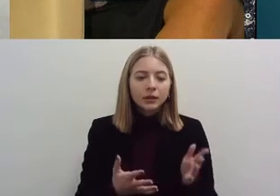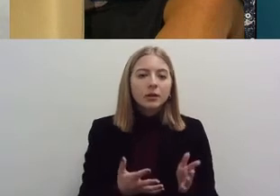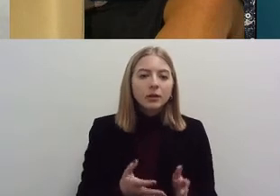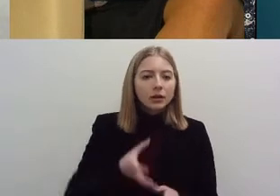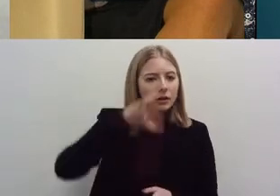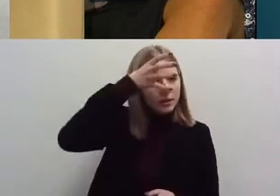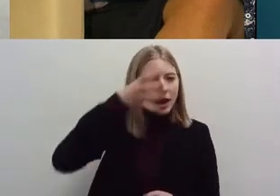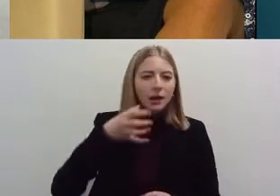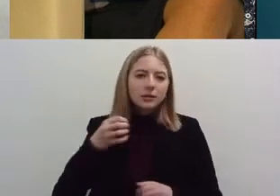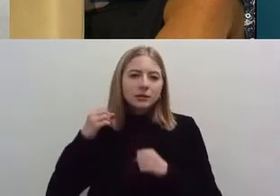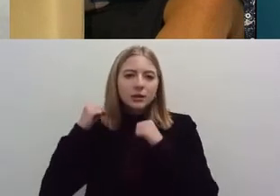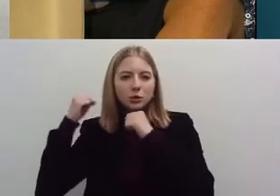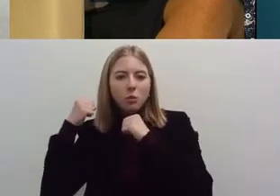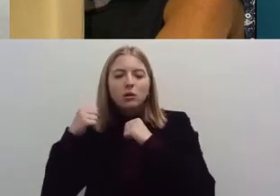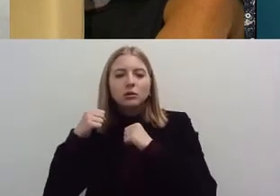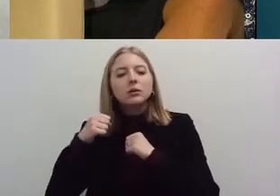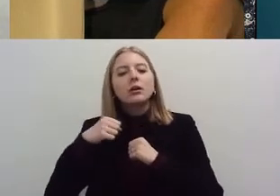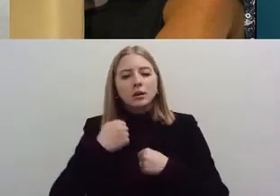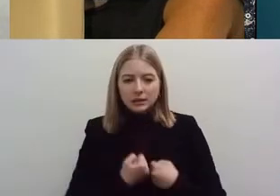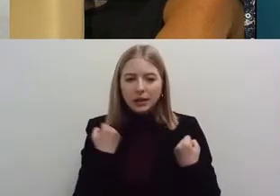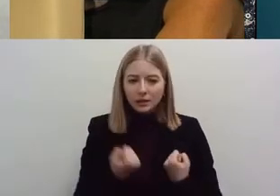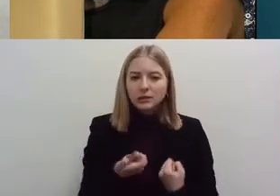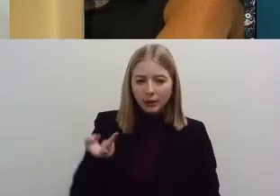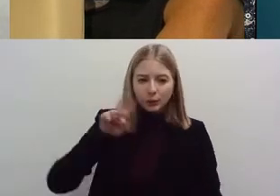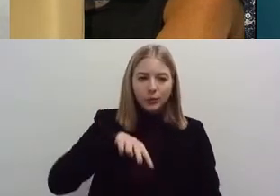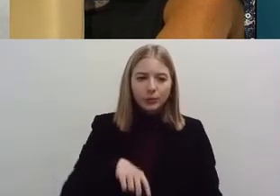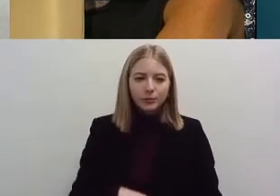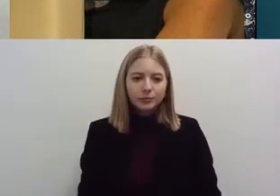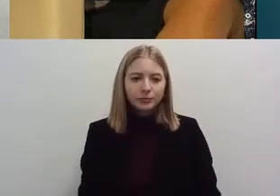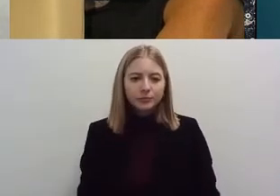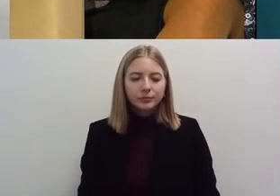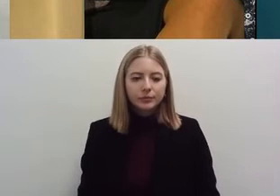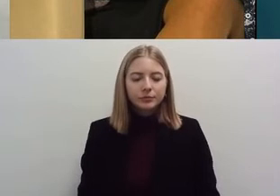So to get attention. And of course,